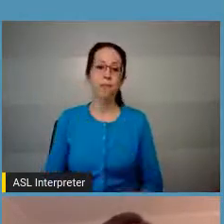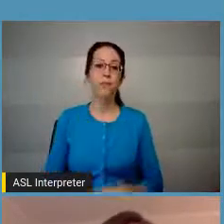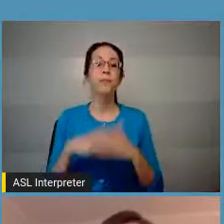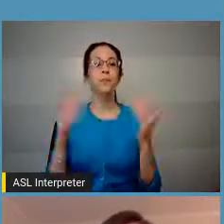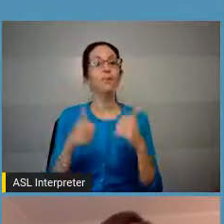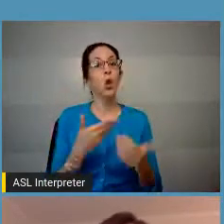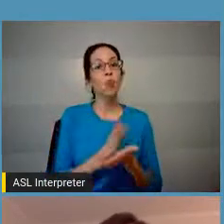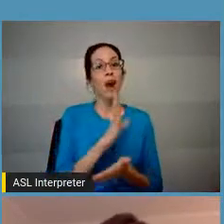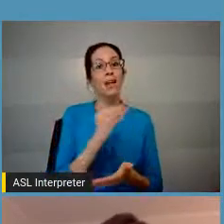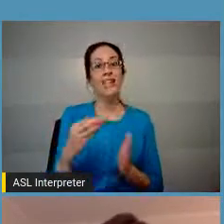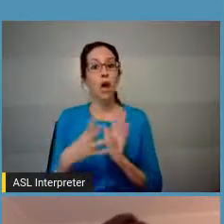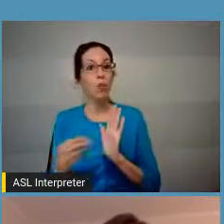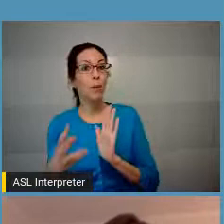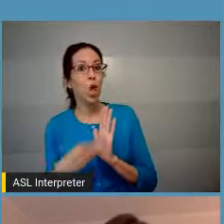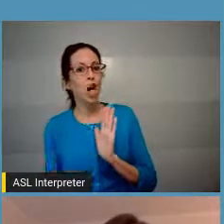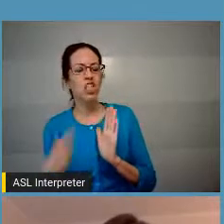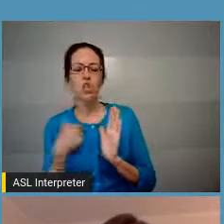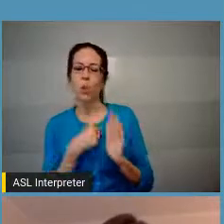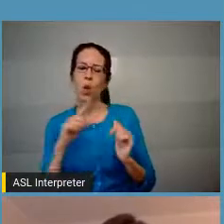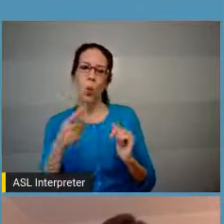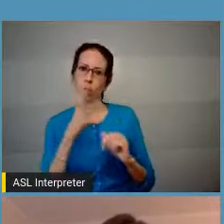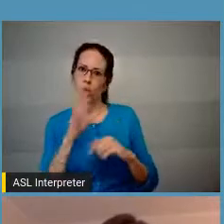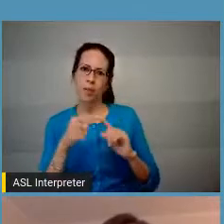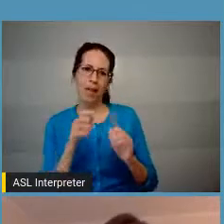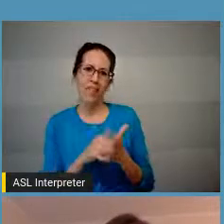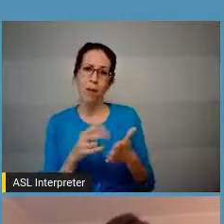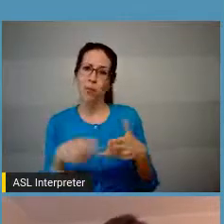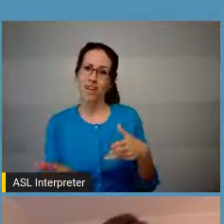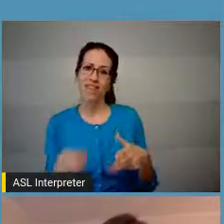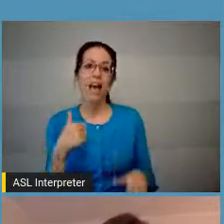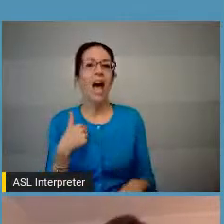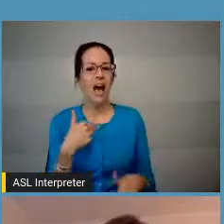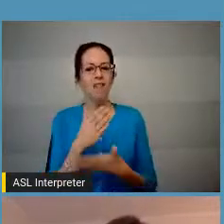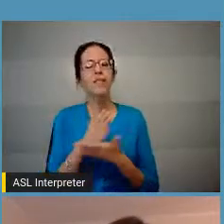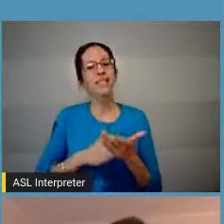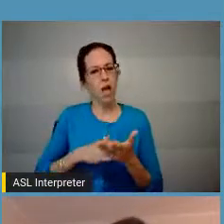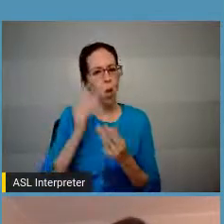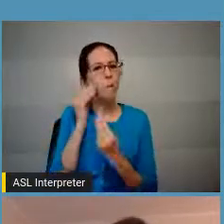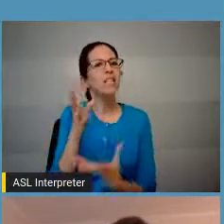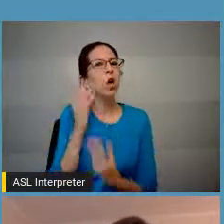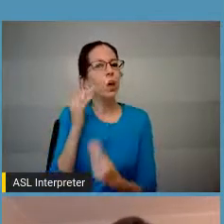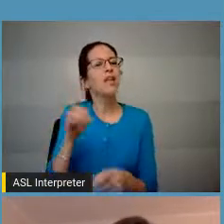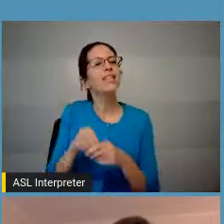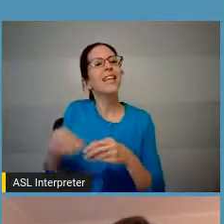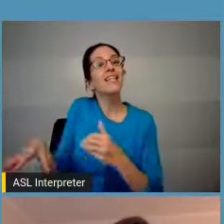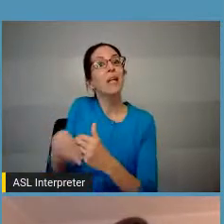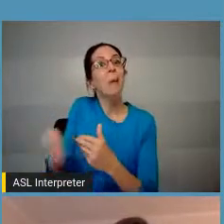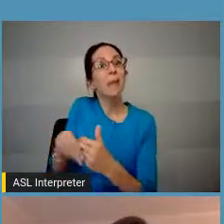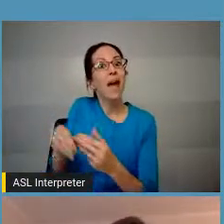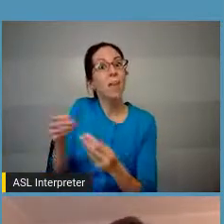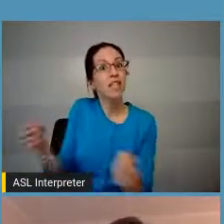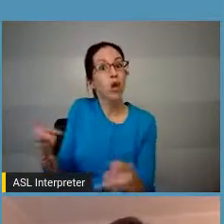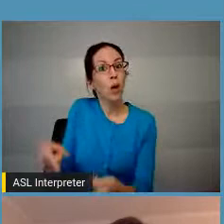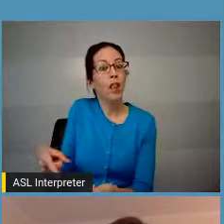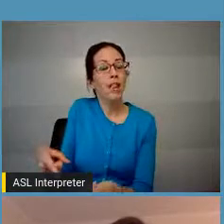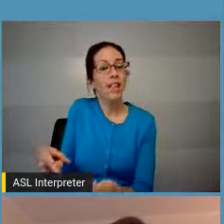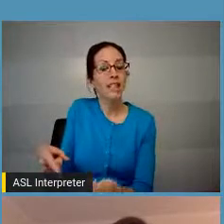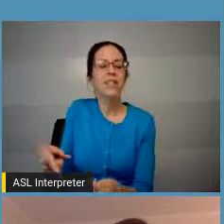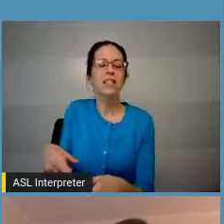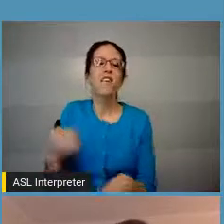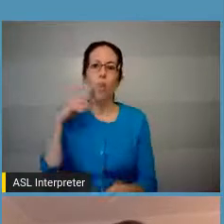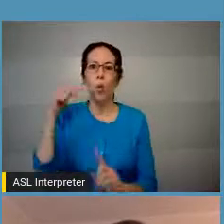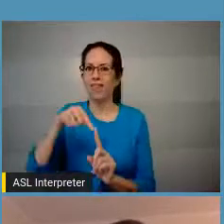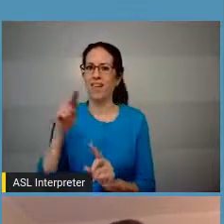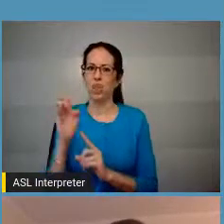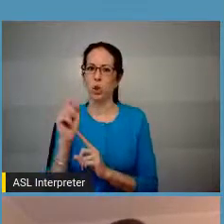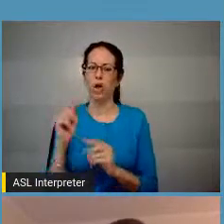we only touched on them very briefly. I have put some materials in the supplemental materials and resources for this unit. All of